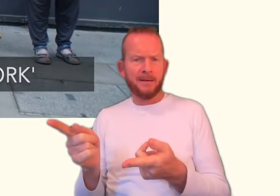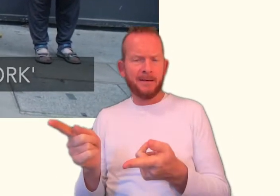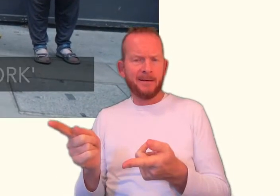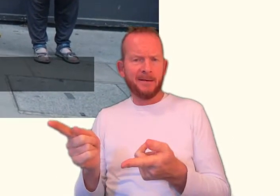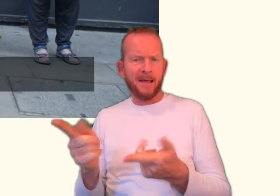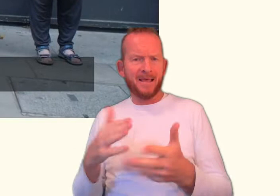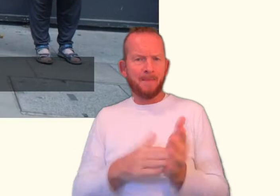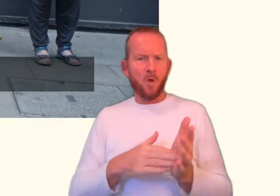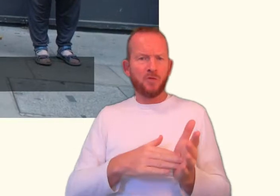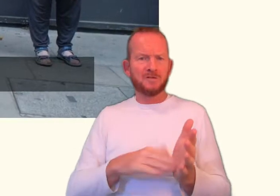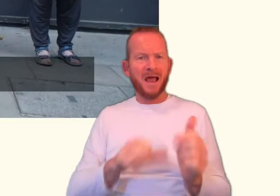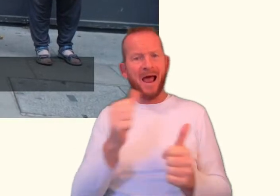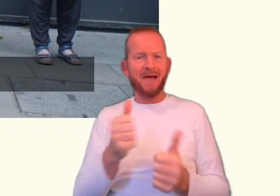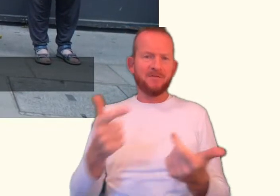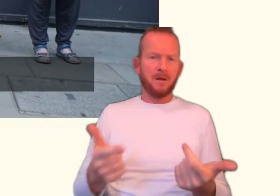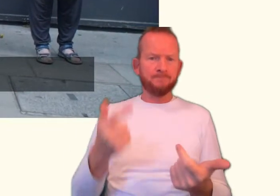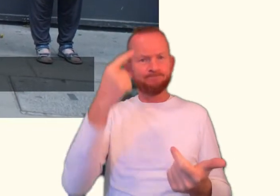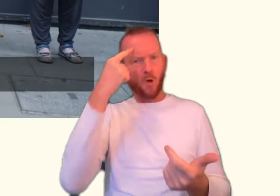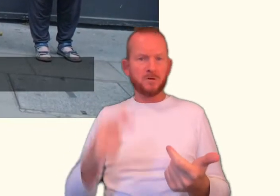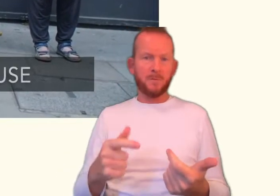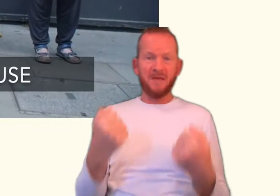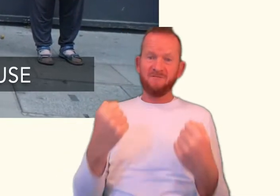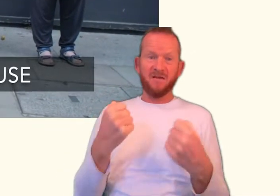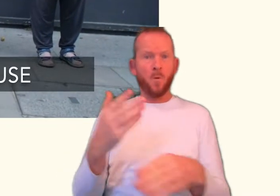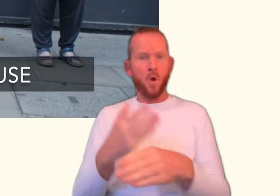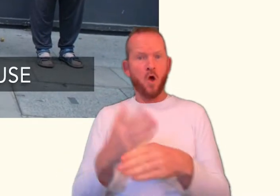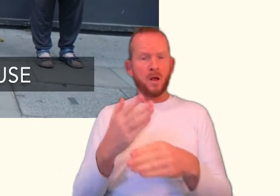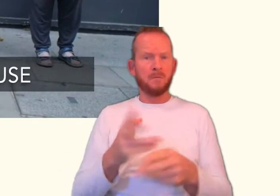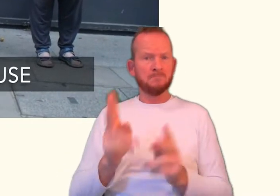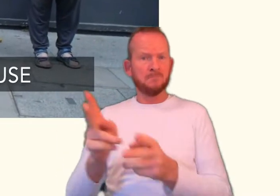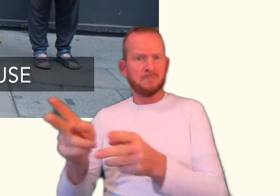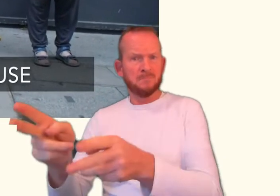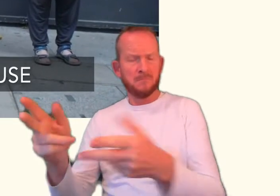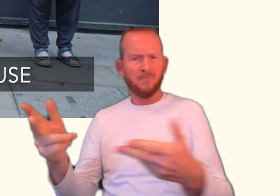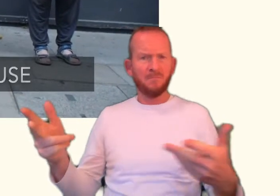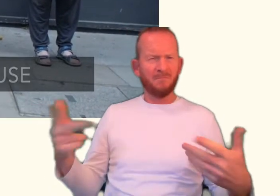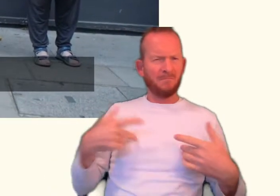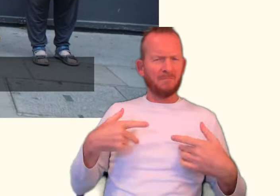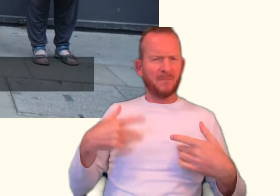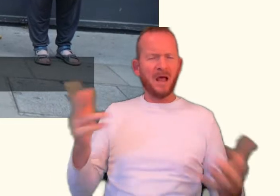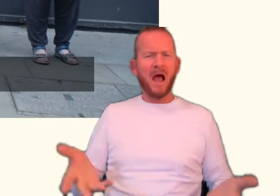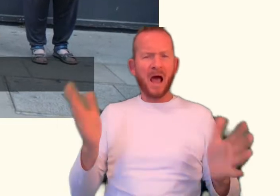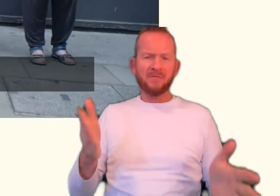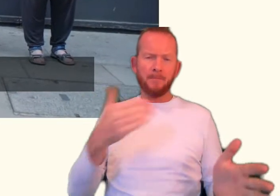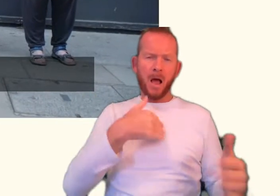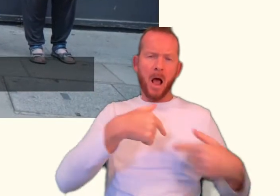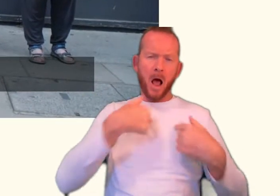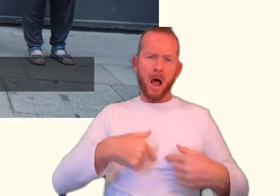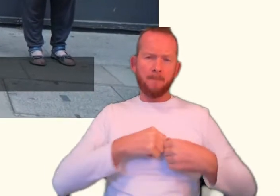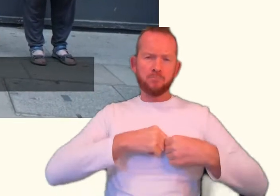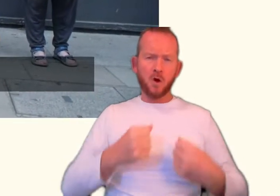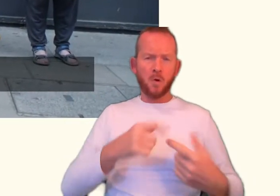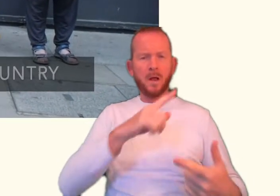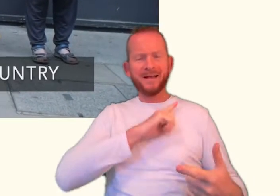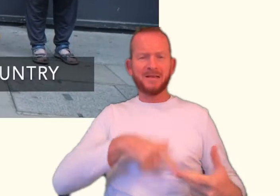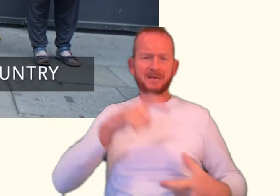months after they were deemed fit for work. So I have to say my heart is broken because of these people